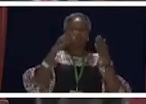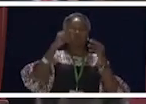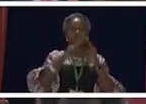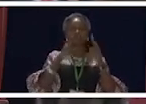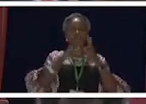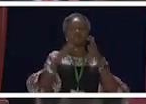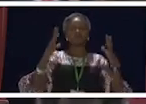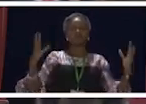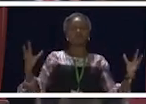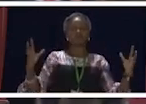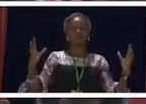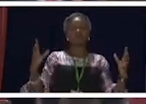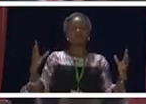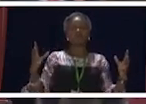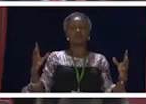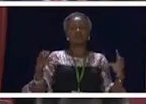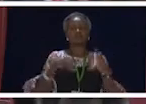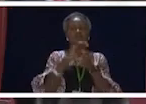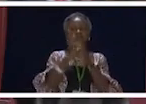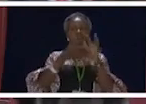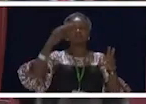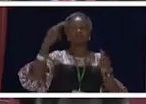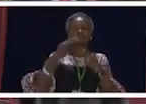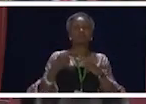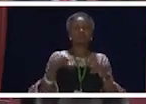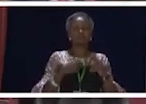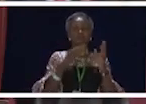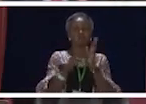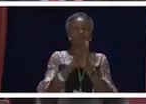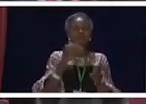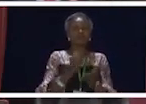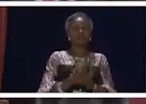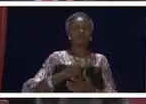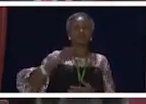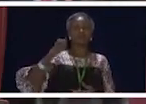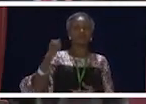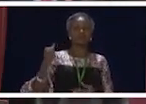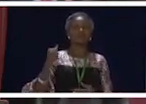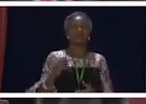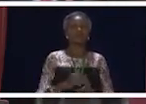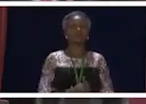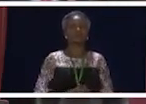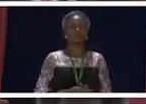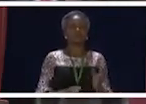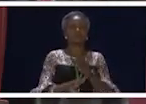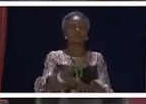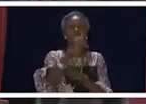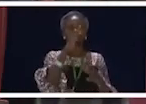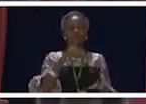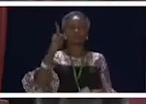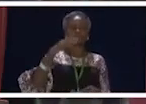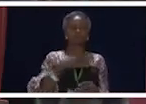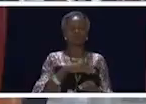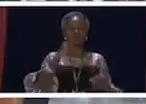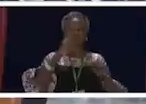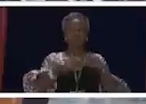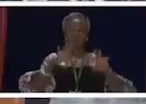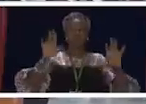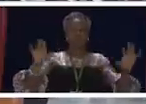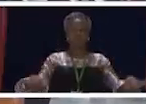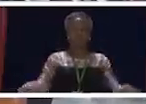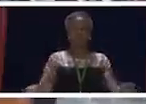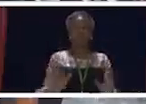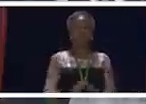much. In Jesus' name, we are prayed. God bless you. Please be seated.